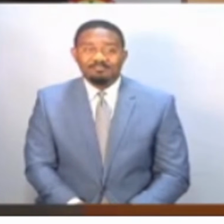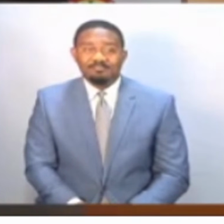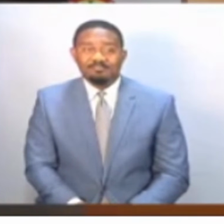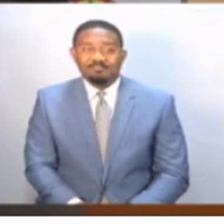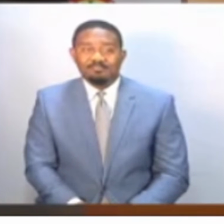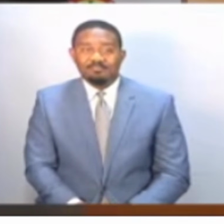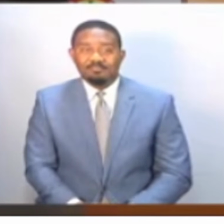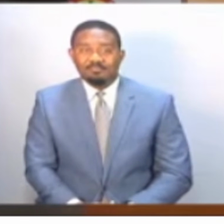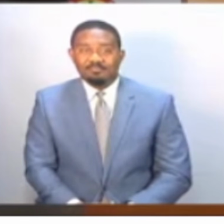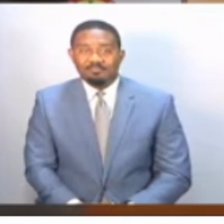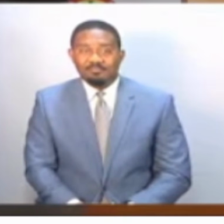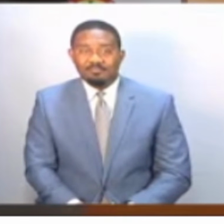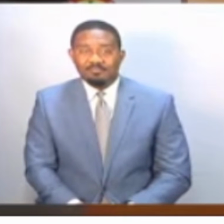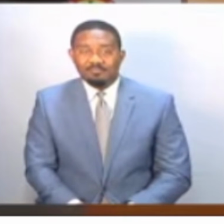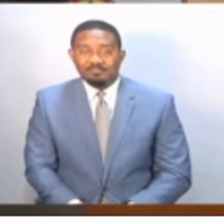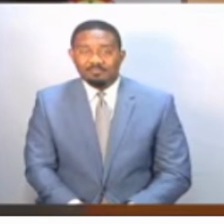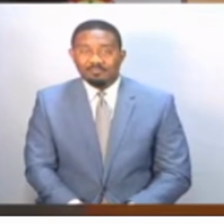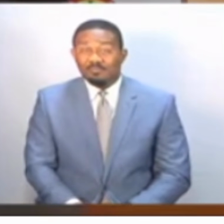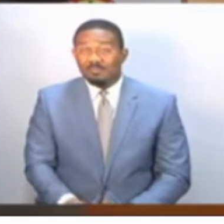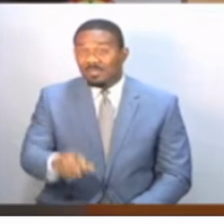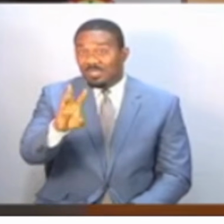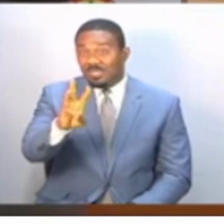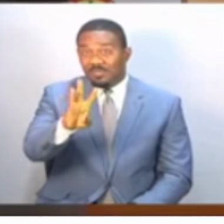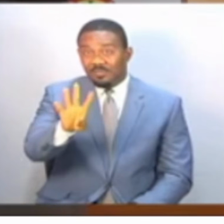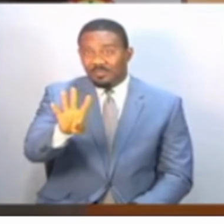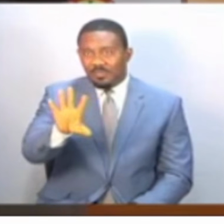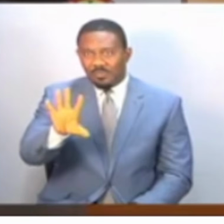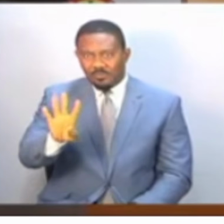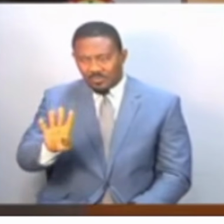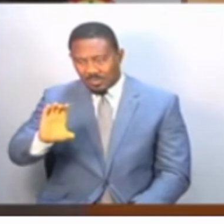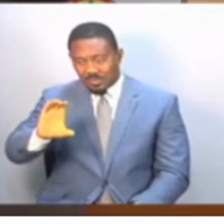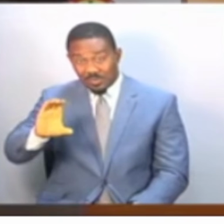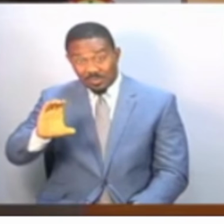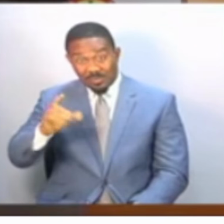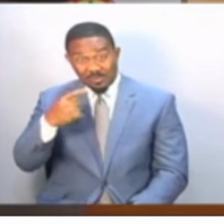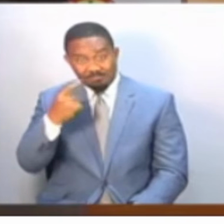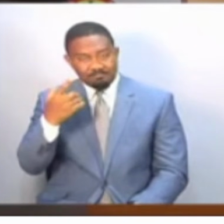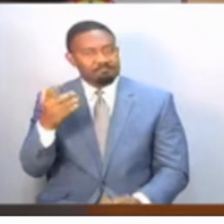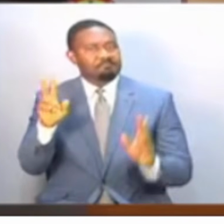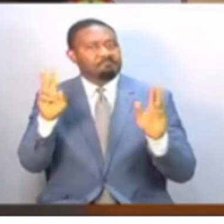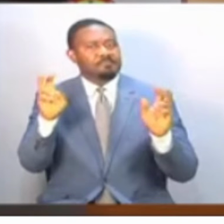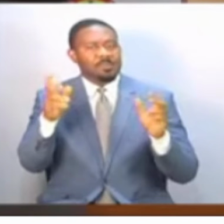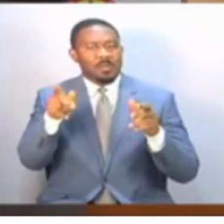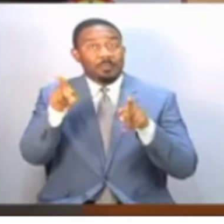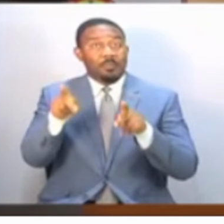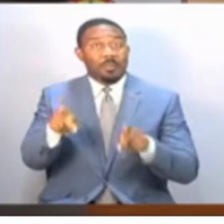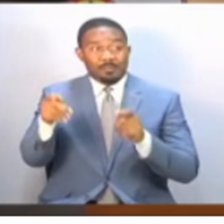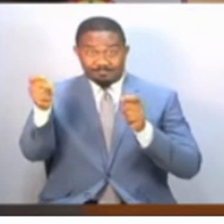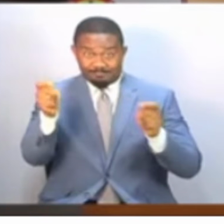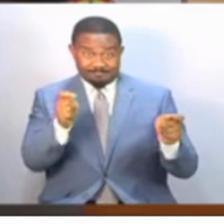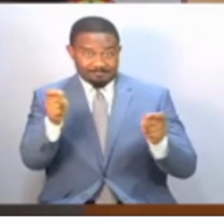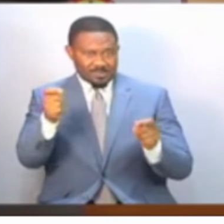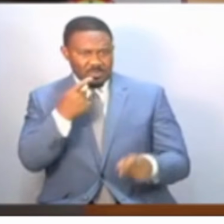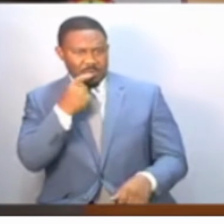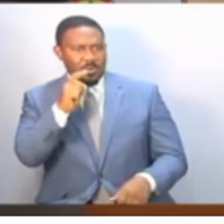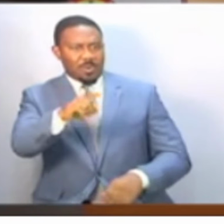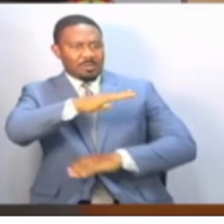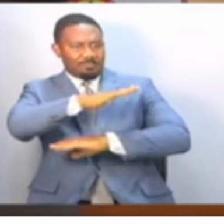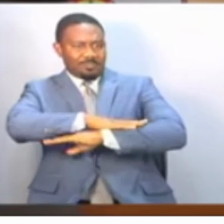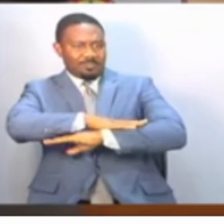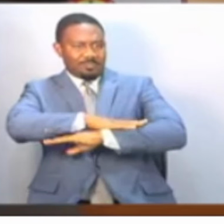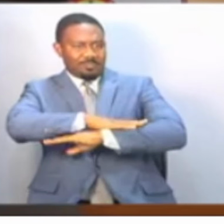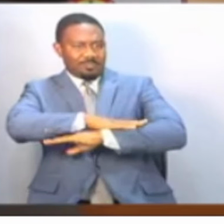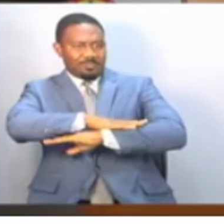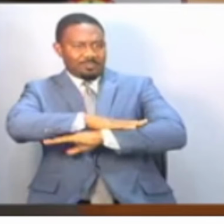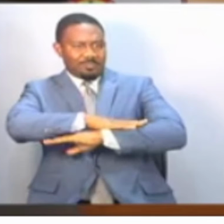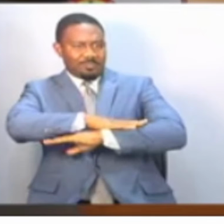Speaker, 64(4)(c) says that the person presiding shall direct the clerk at table to conduct